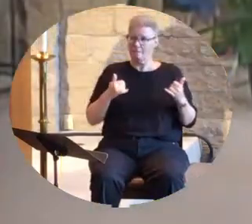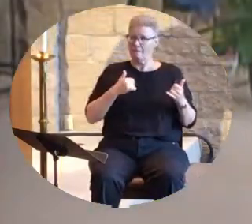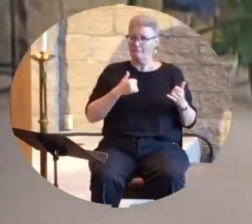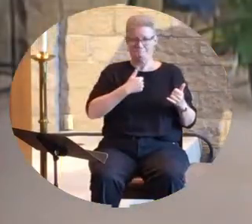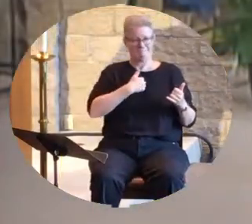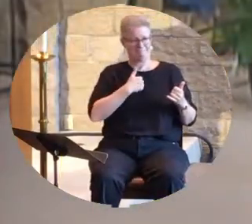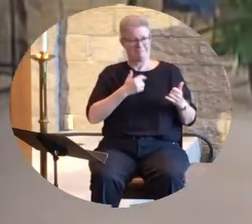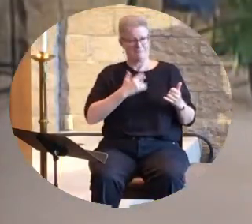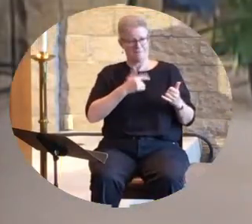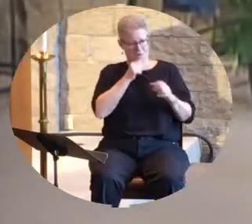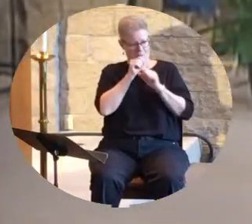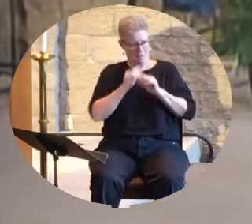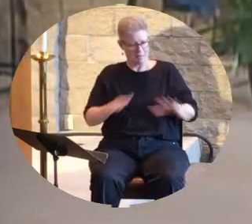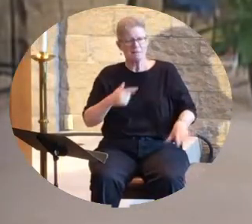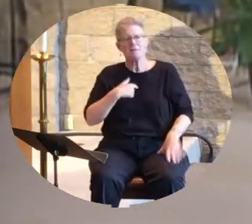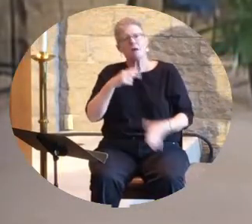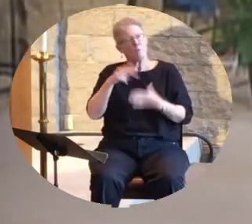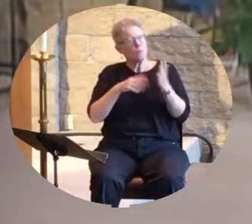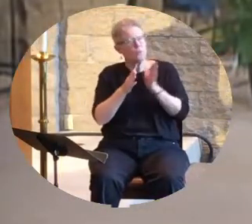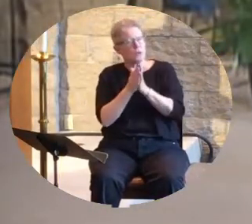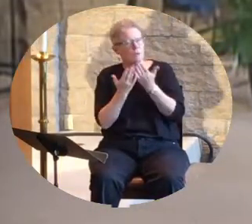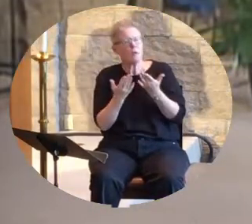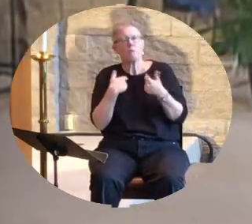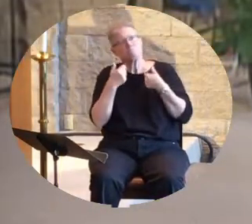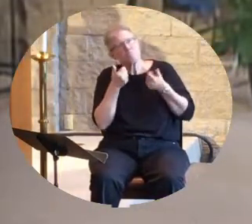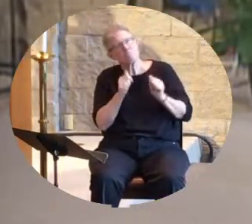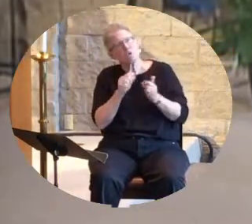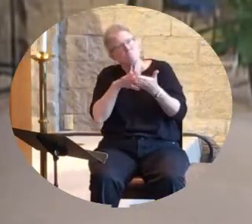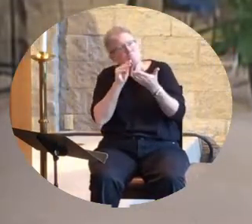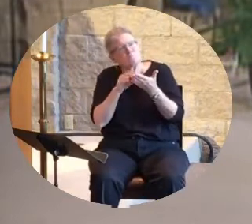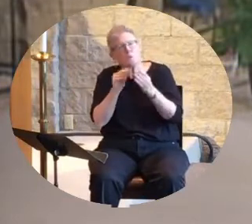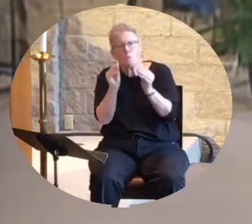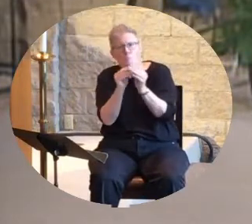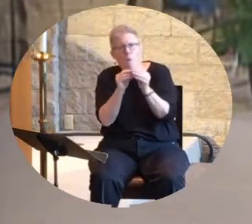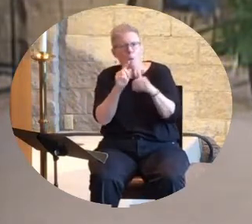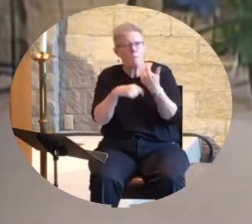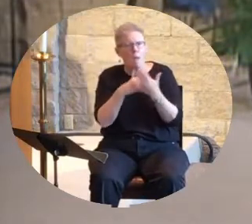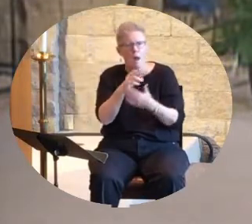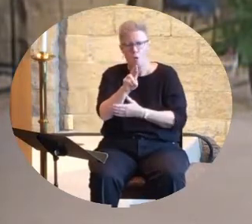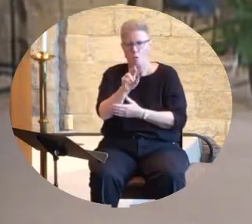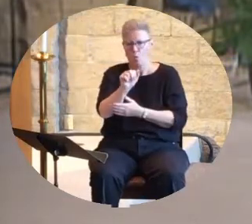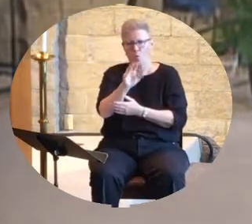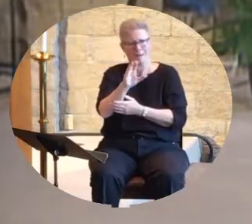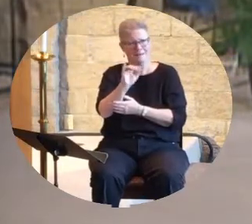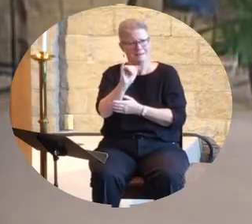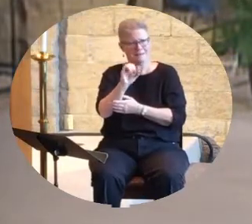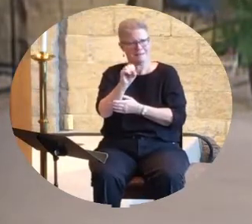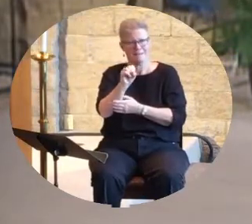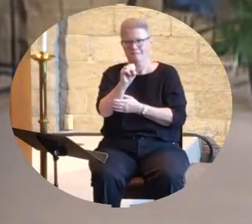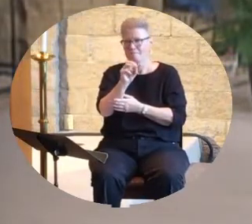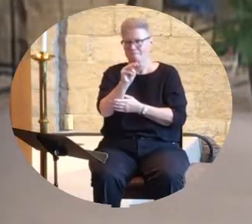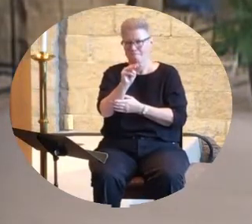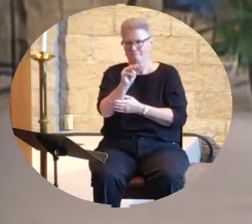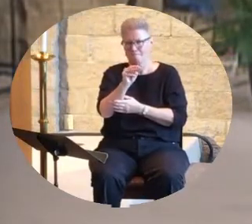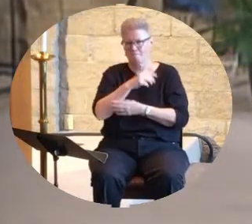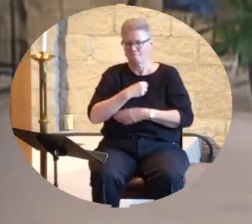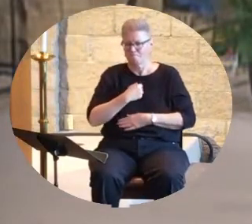reading a book and trying to learn more about racism, but I'm reading a book called How to Be